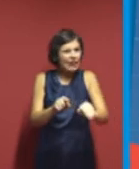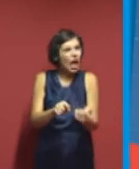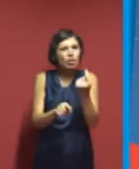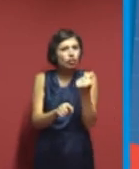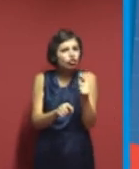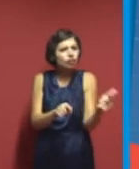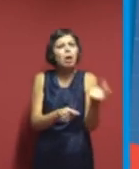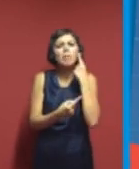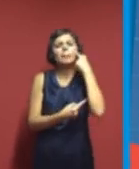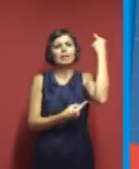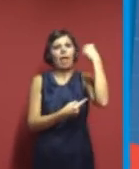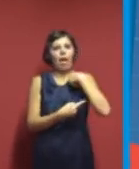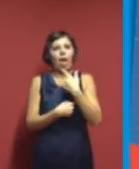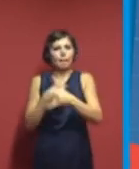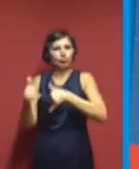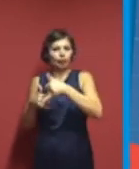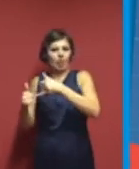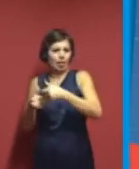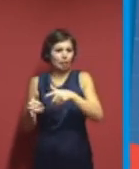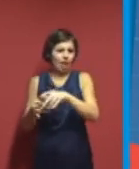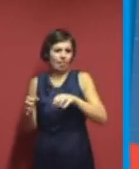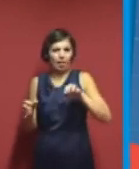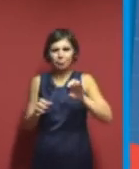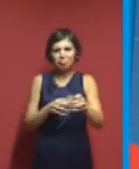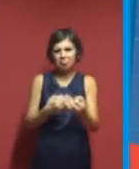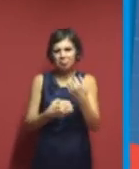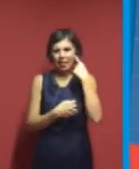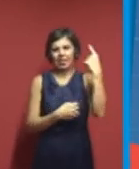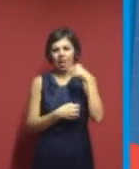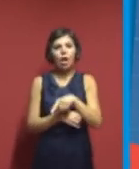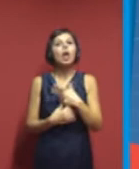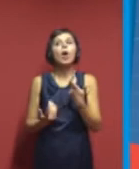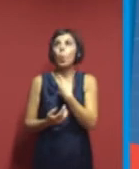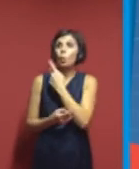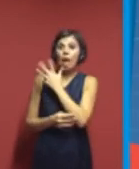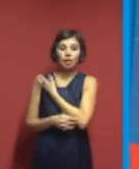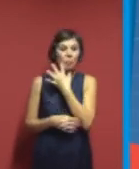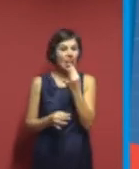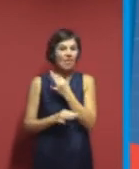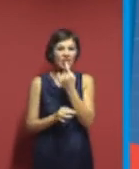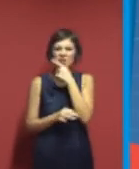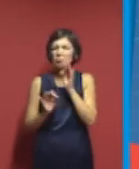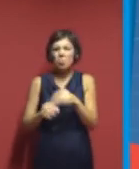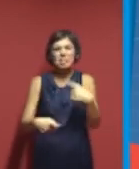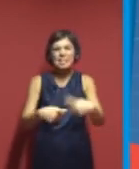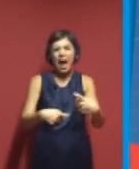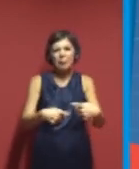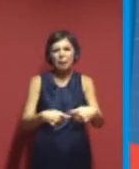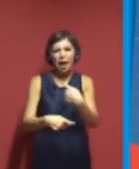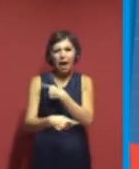This one is so wonderful. I mean, this is a shoe, you know, and I know that Italians are kind of